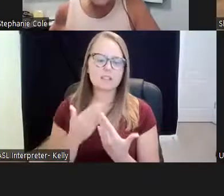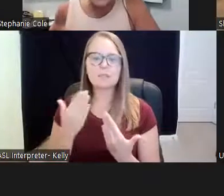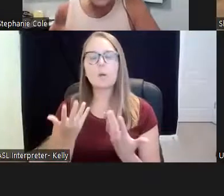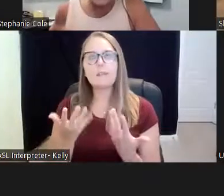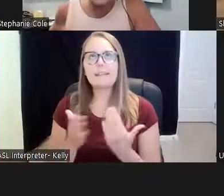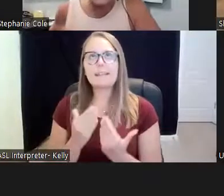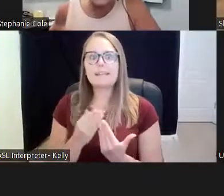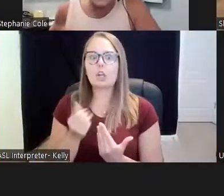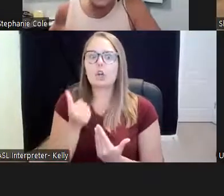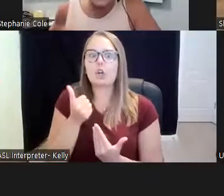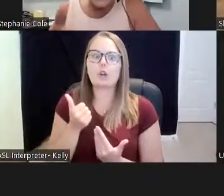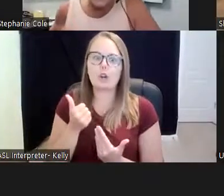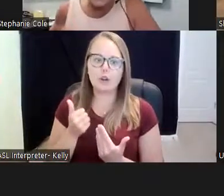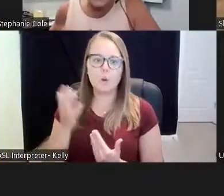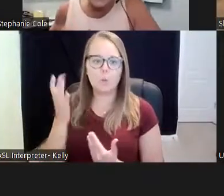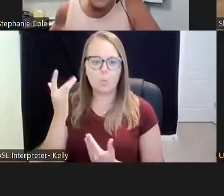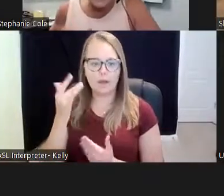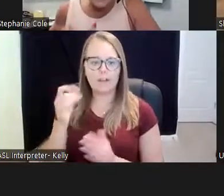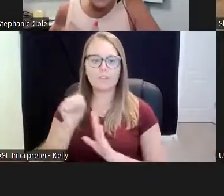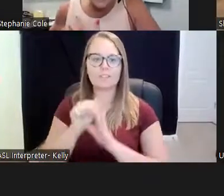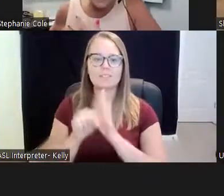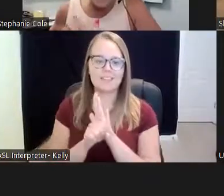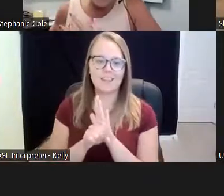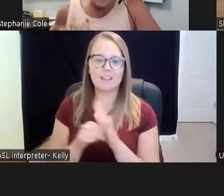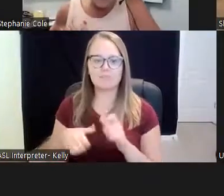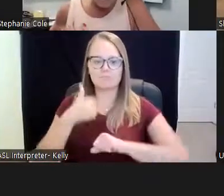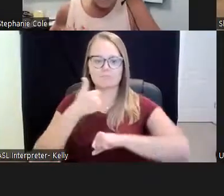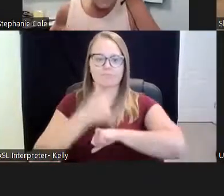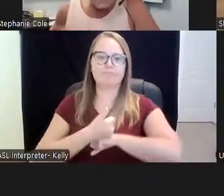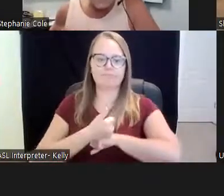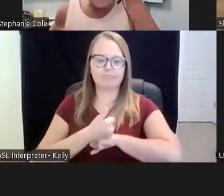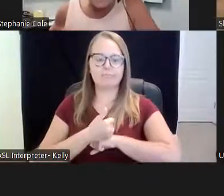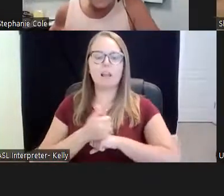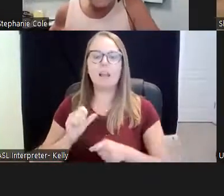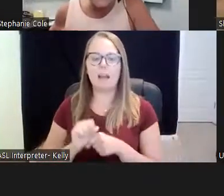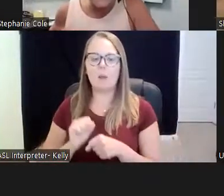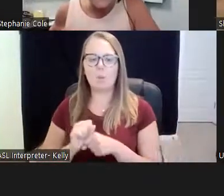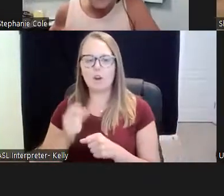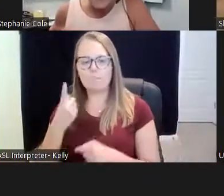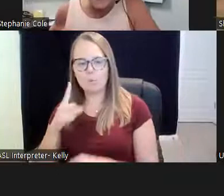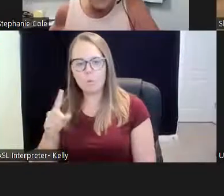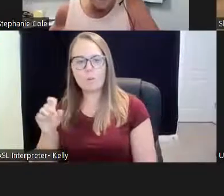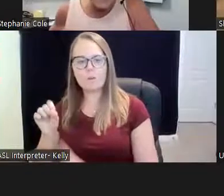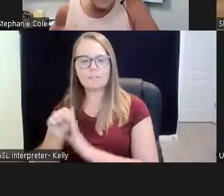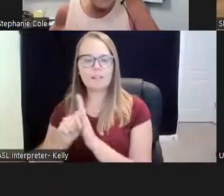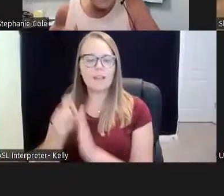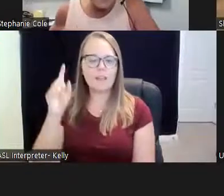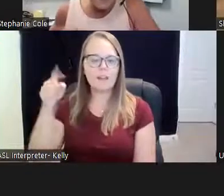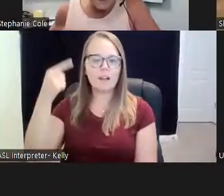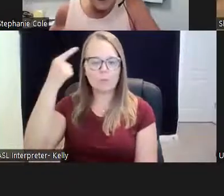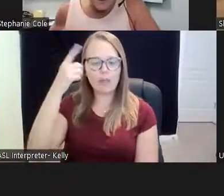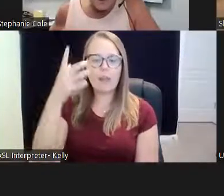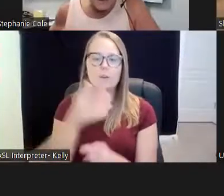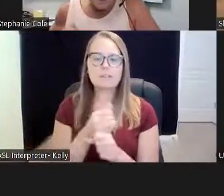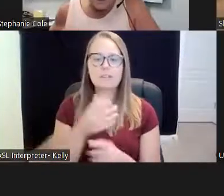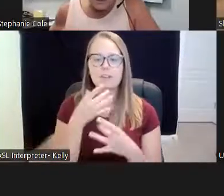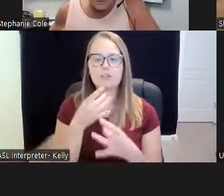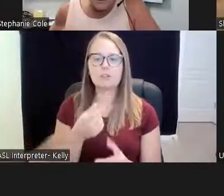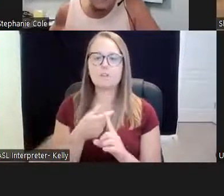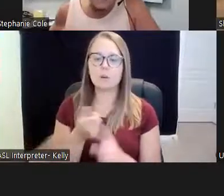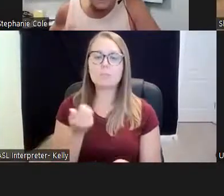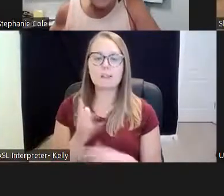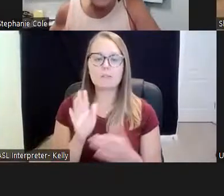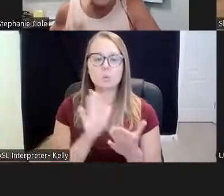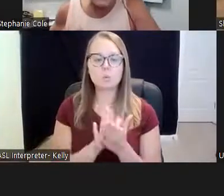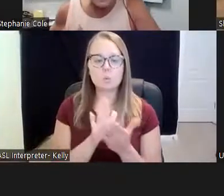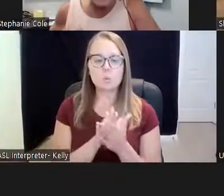easier since they're a state entity and I work for state government. I received interest from several